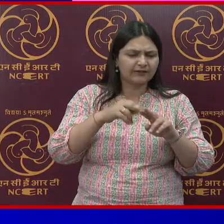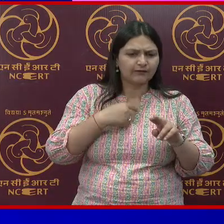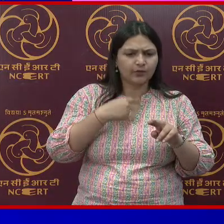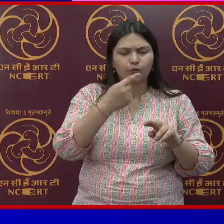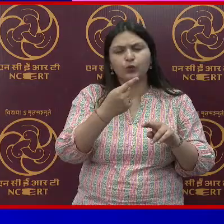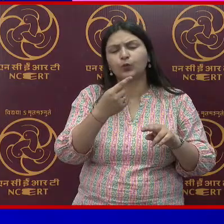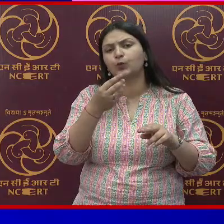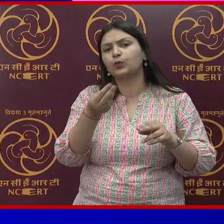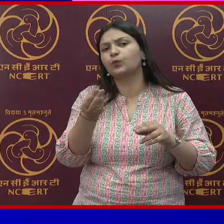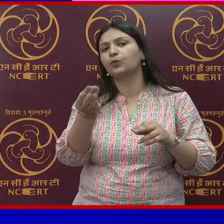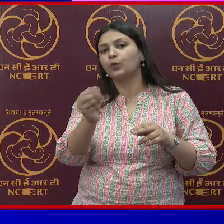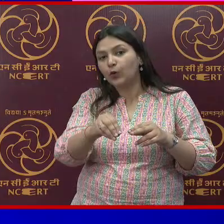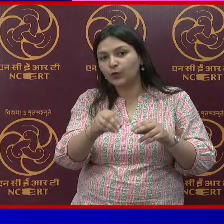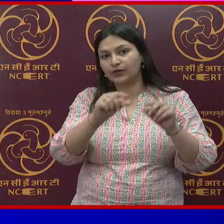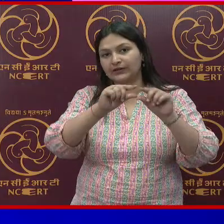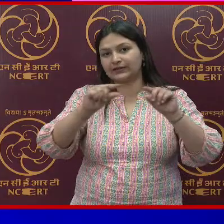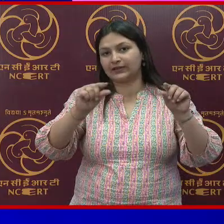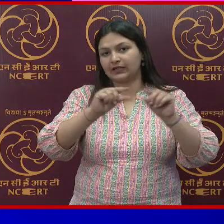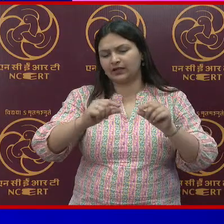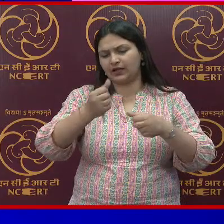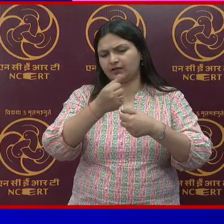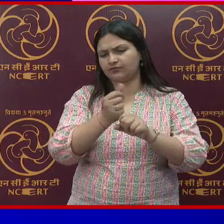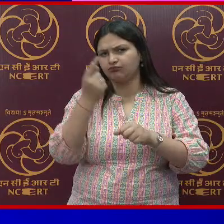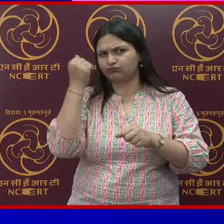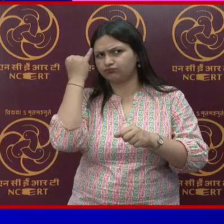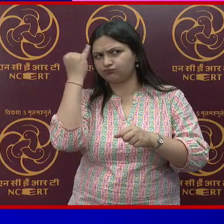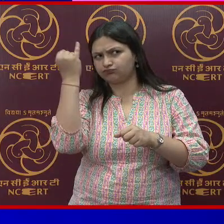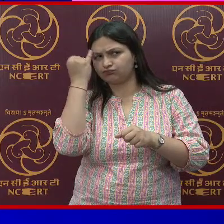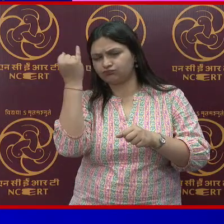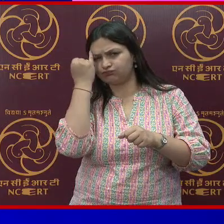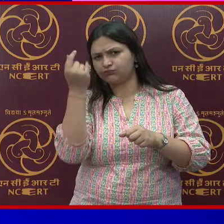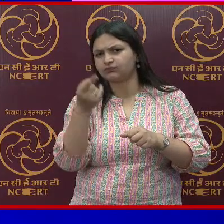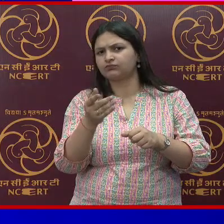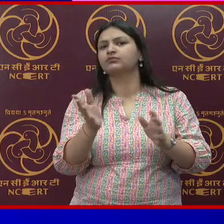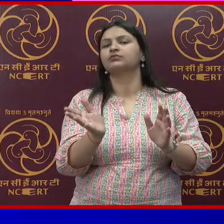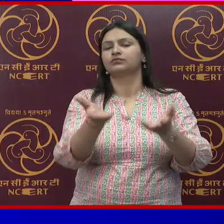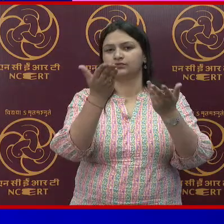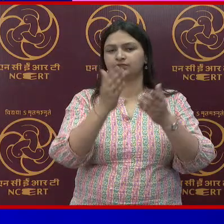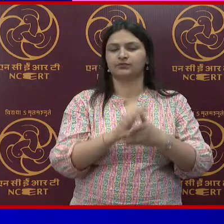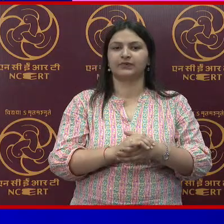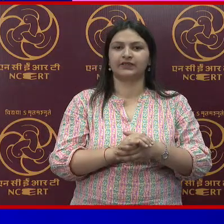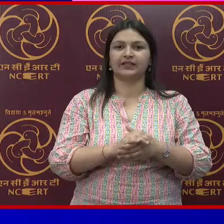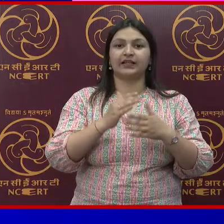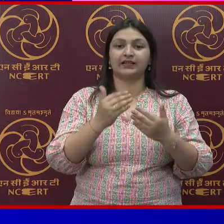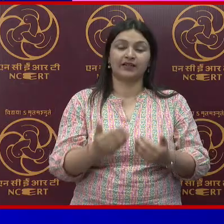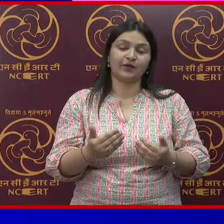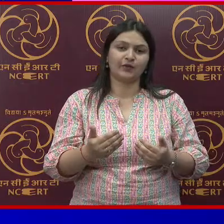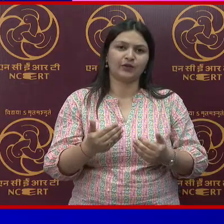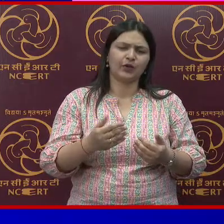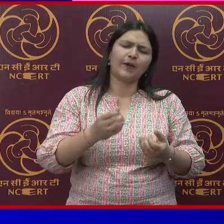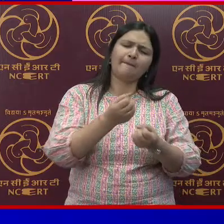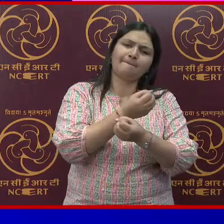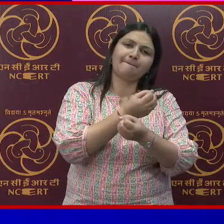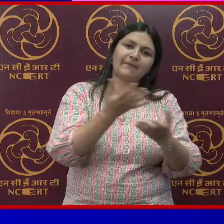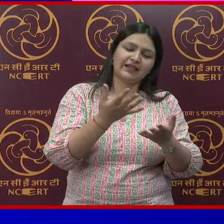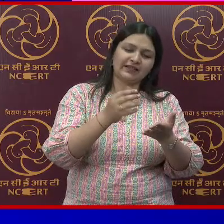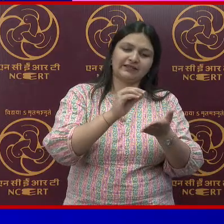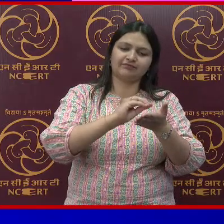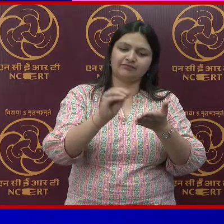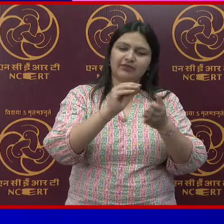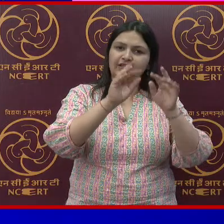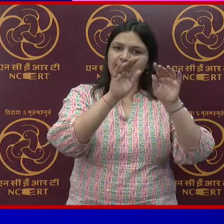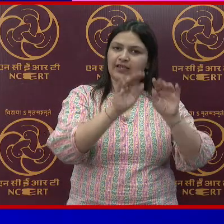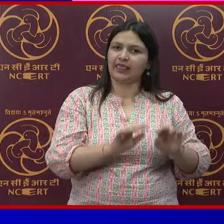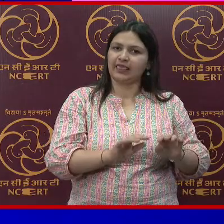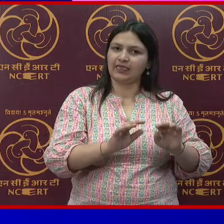particular fish? Yes, Okay. there are so many lines, but I think it depends on the teacher, how Yes. the teacher is teaching the child. Okay, for